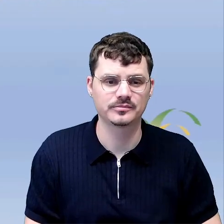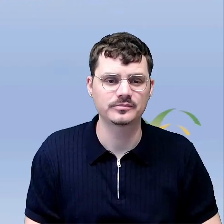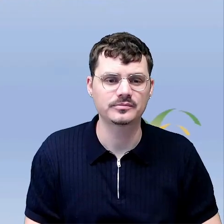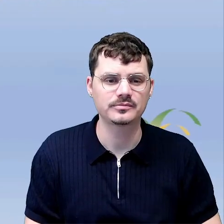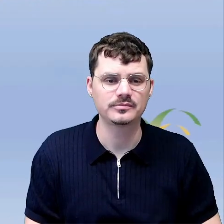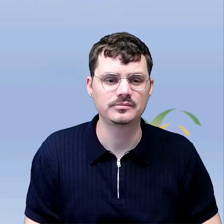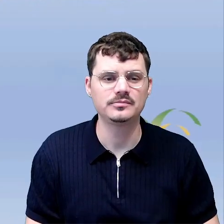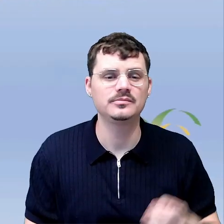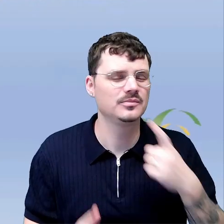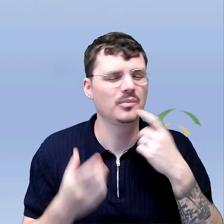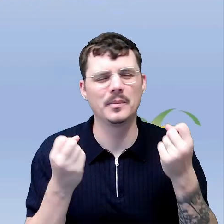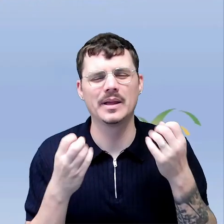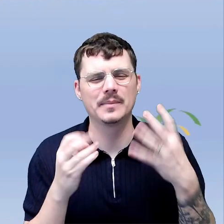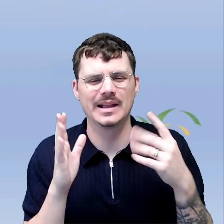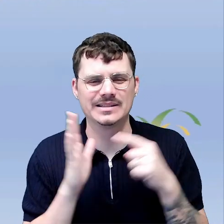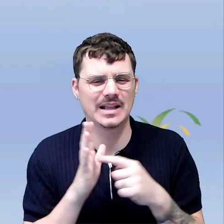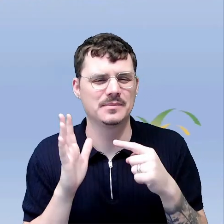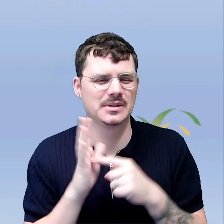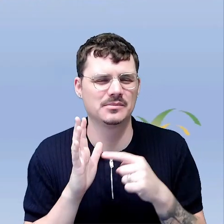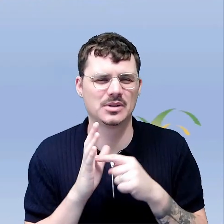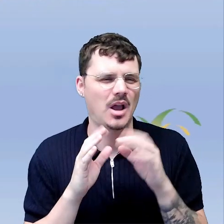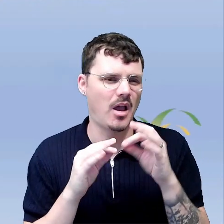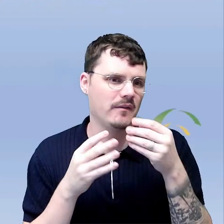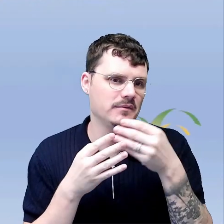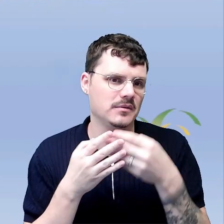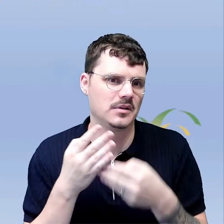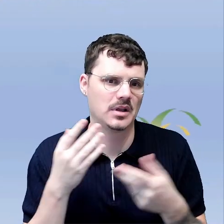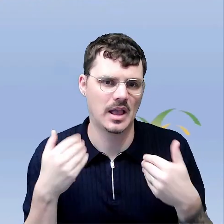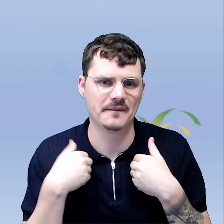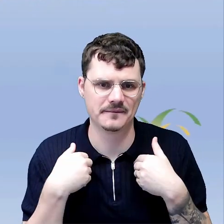And there's many examples of all of these.